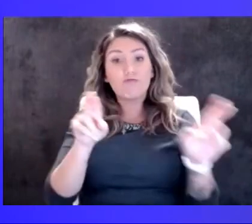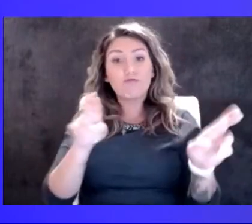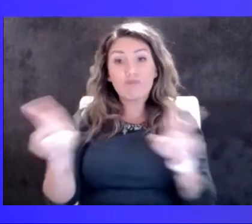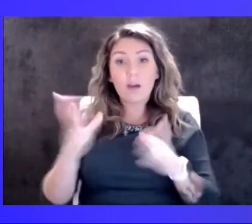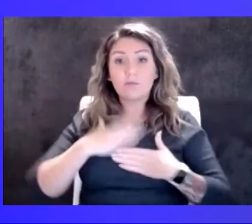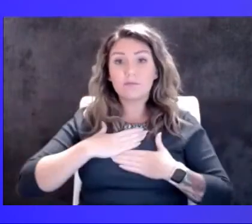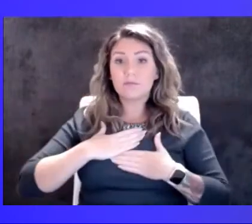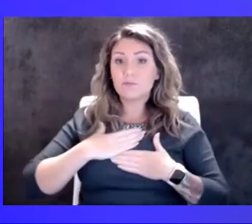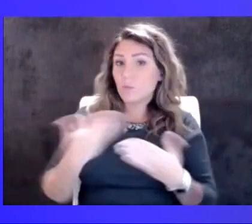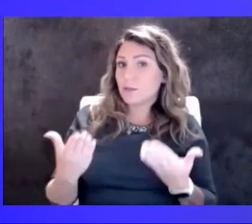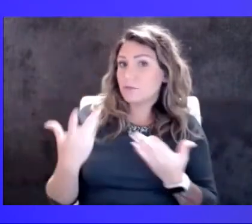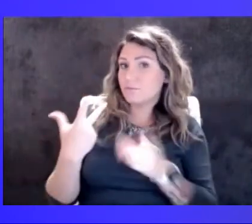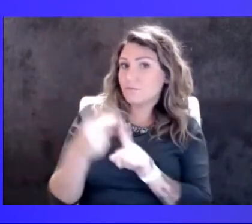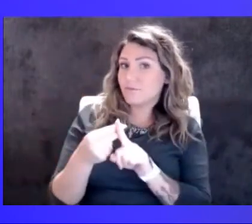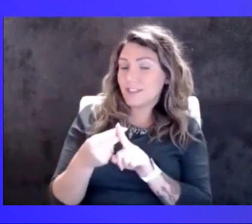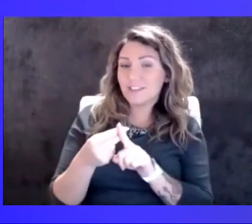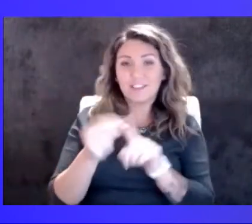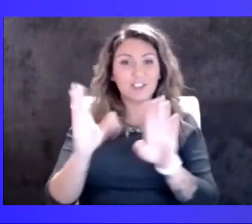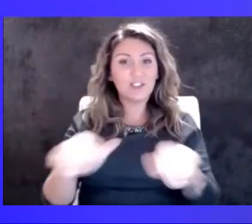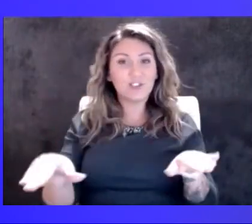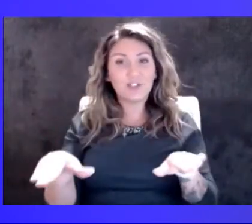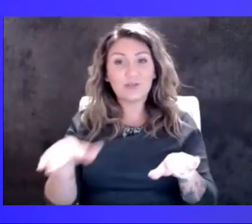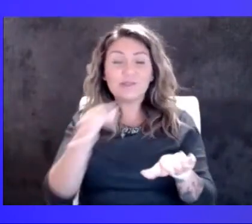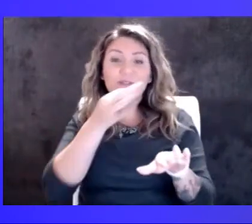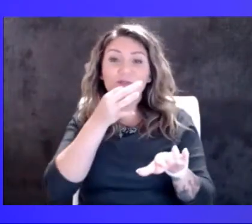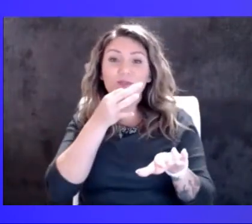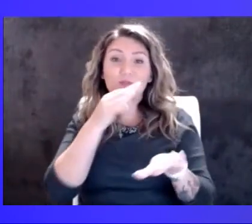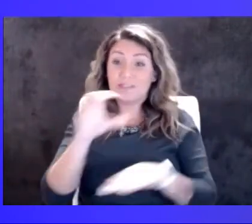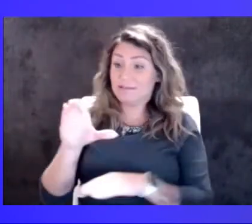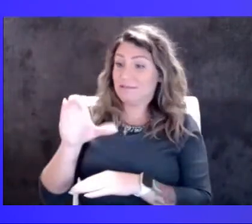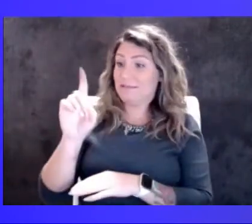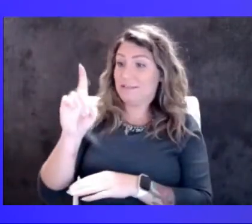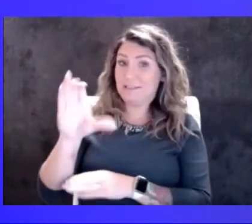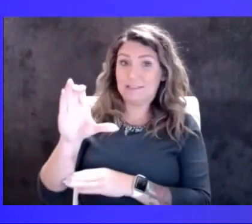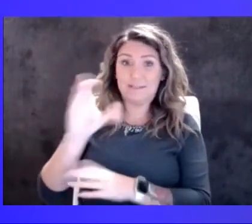vaccinate children as soon as the CDC says so.